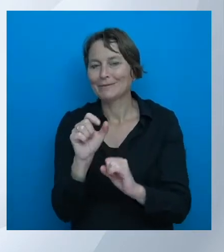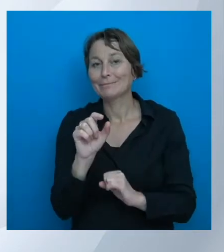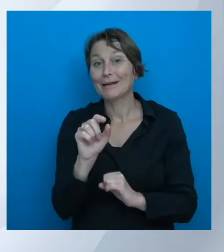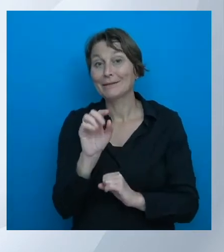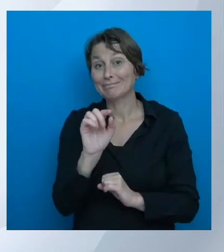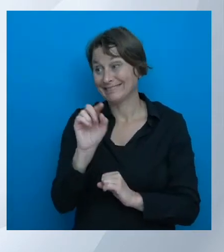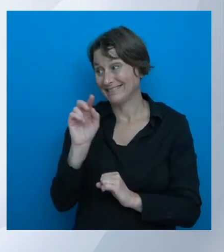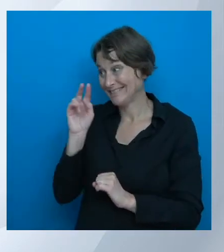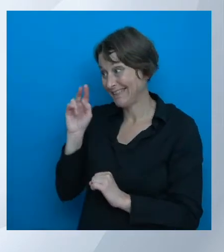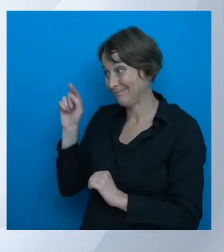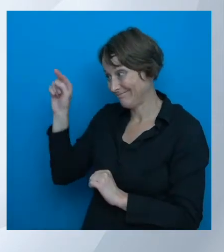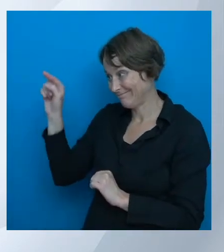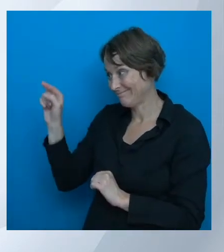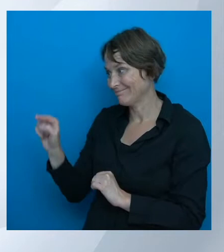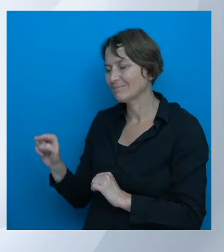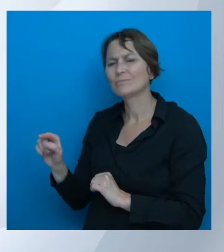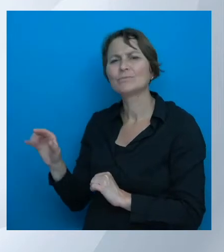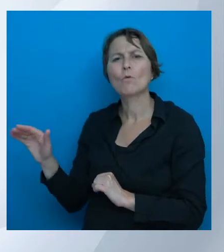CRDs and the